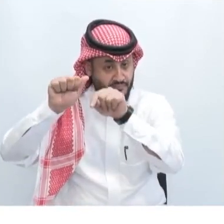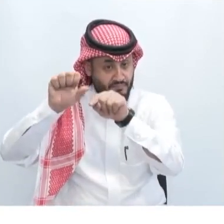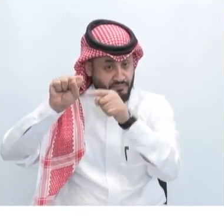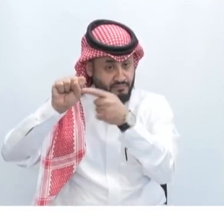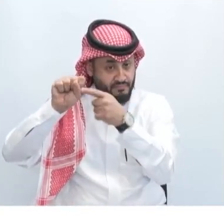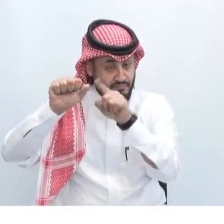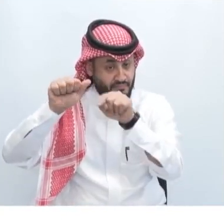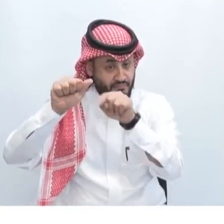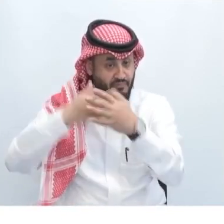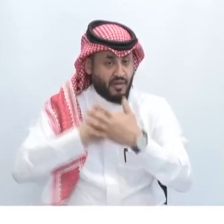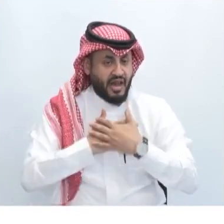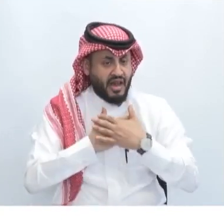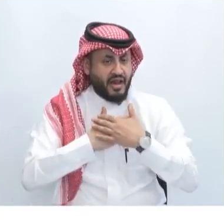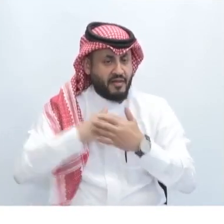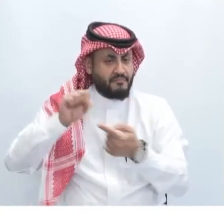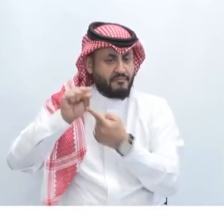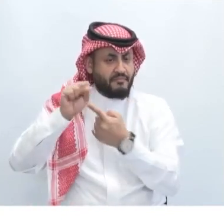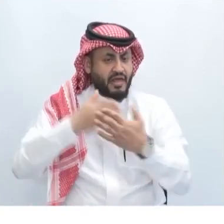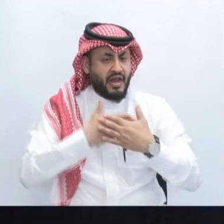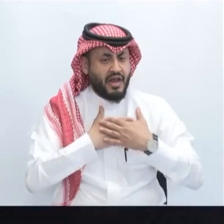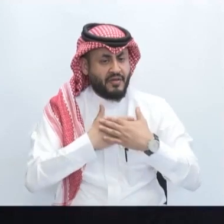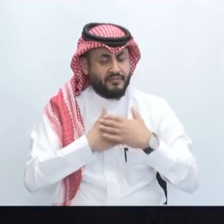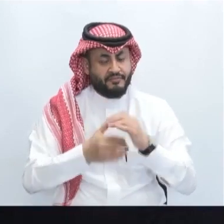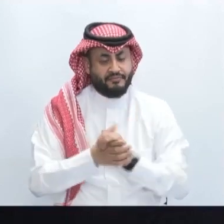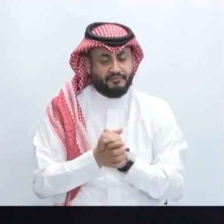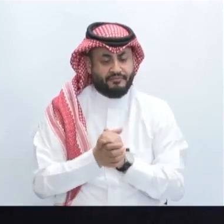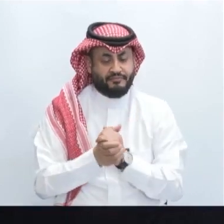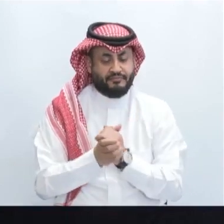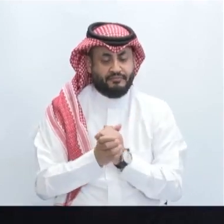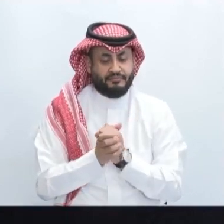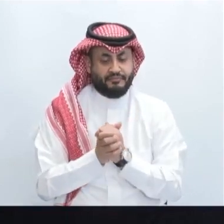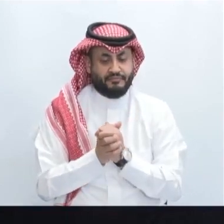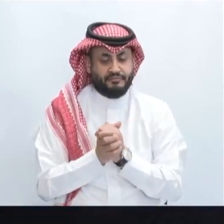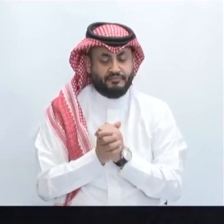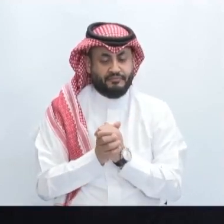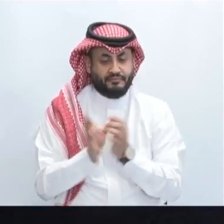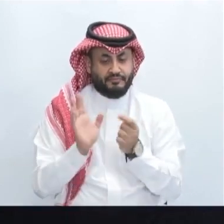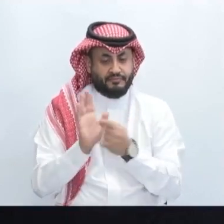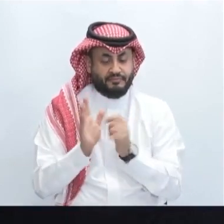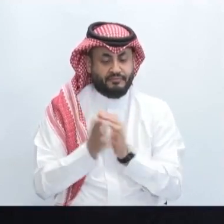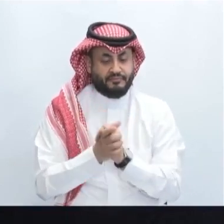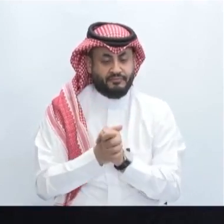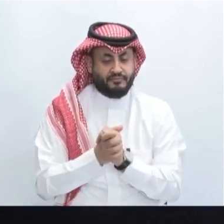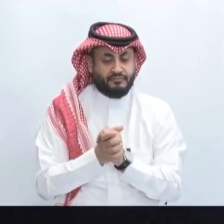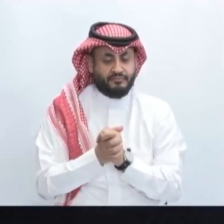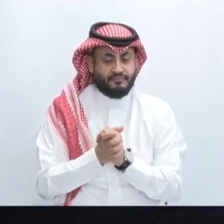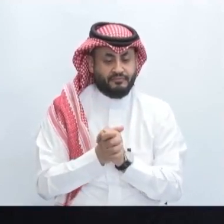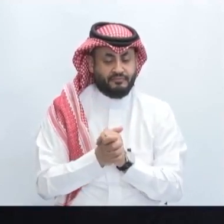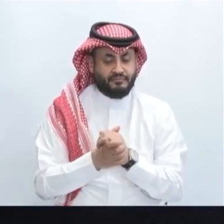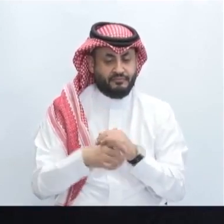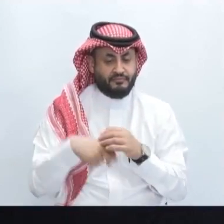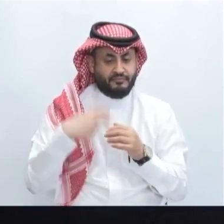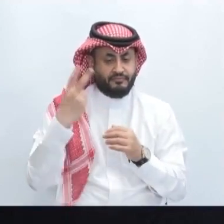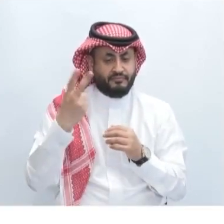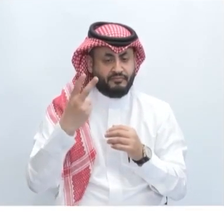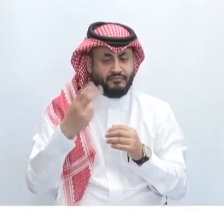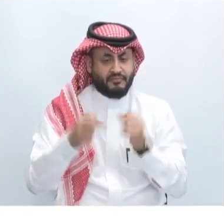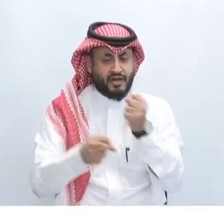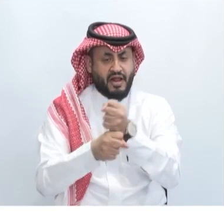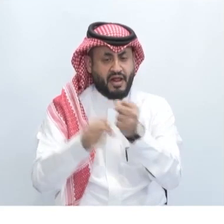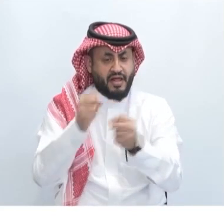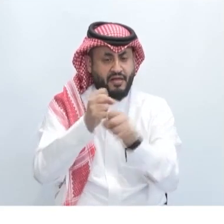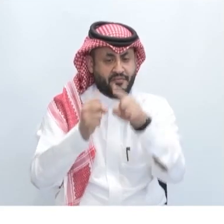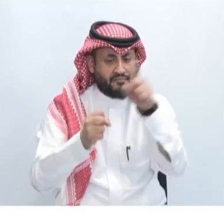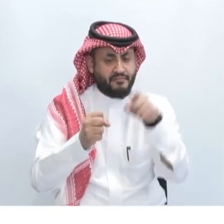it's Nora's. It's Nora's. Let's make another question.